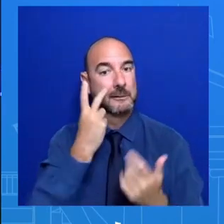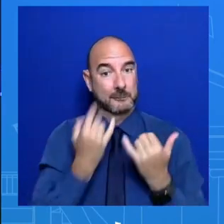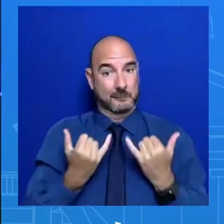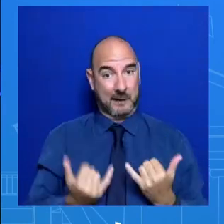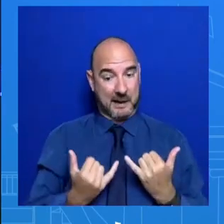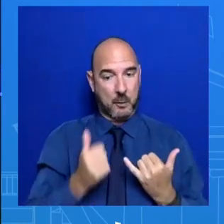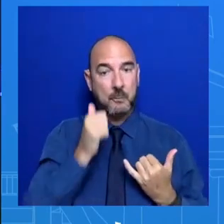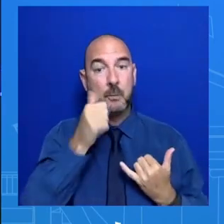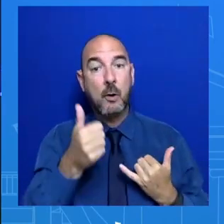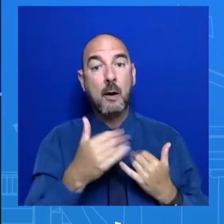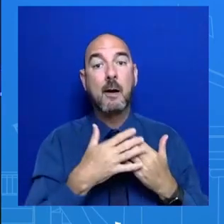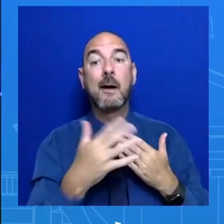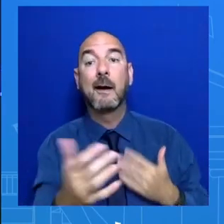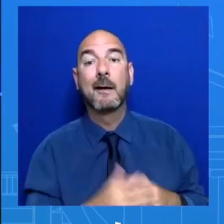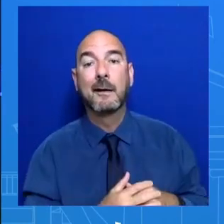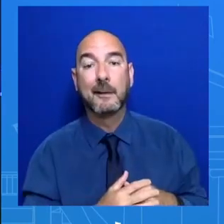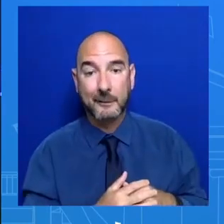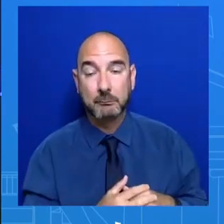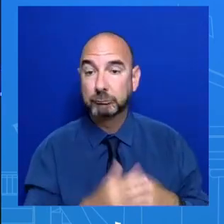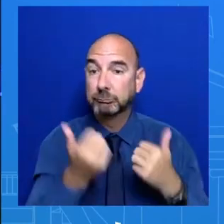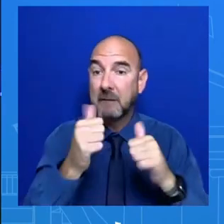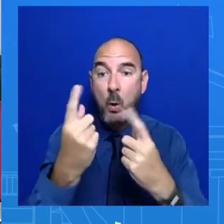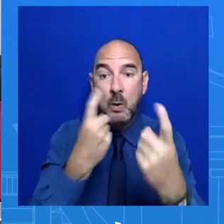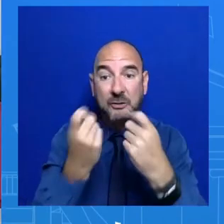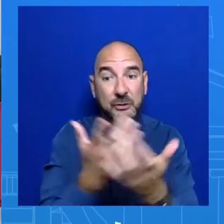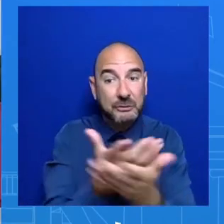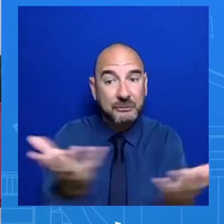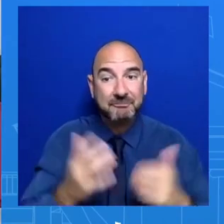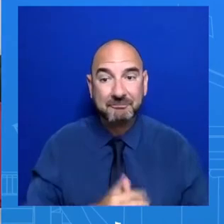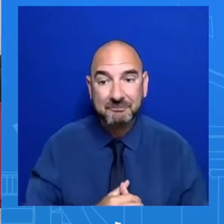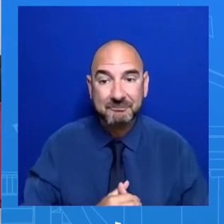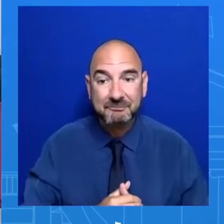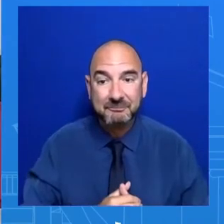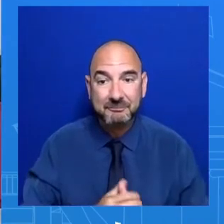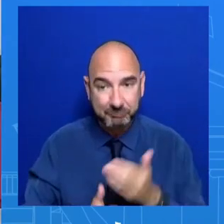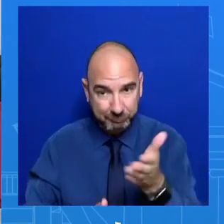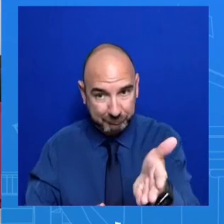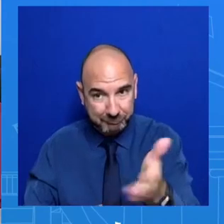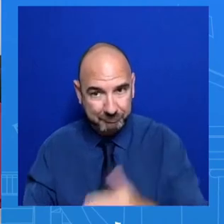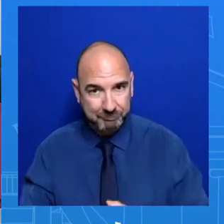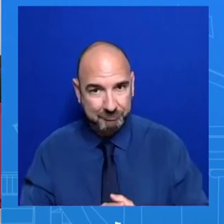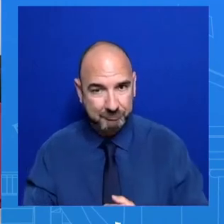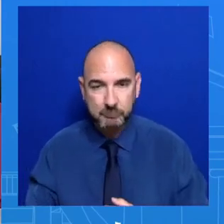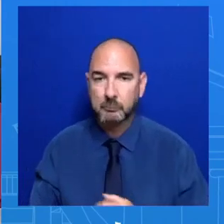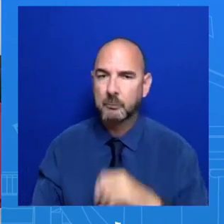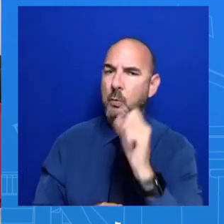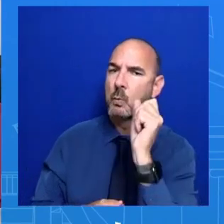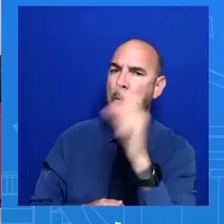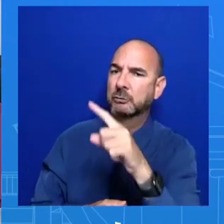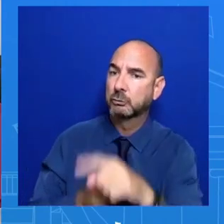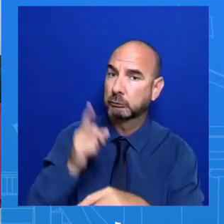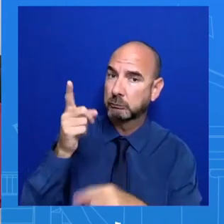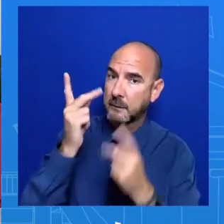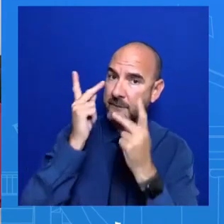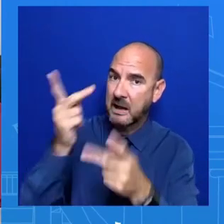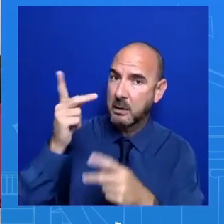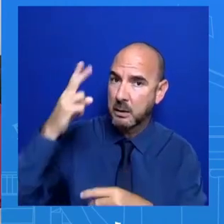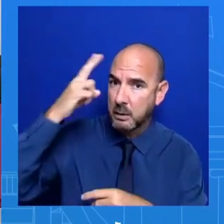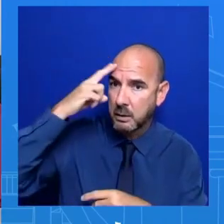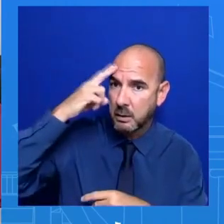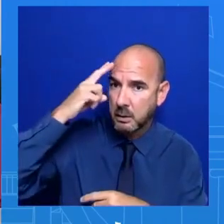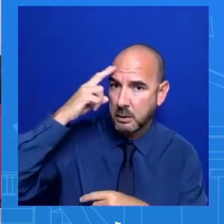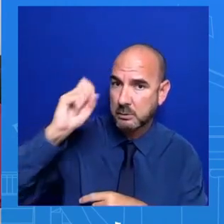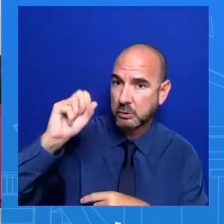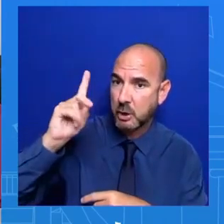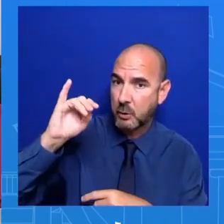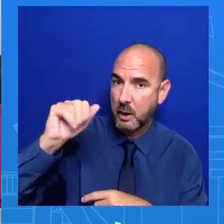questions. Yeah. Thanks, Jake. 200 trip over the weekend to Israel and Saudi Arabia. A senior administration official said yesterday that Israel has